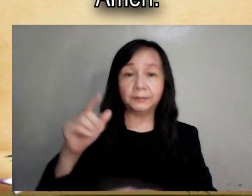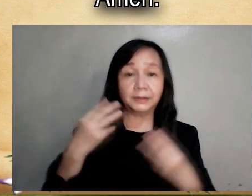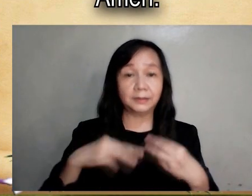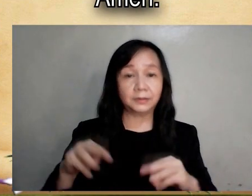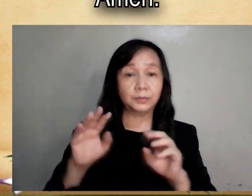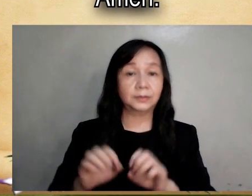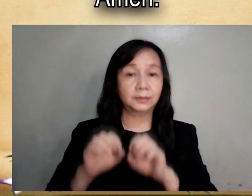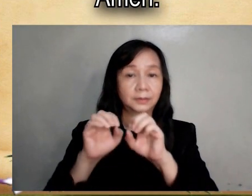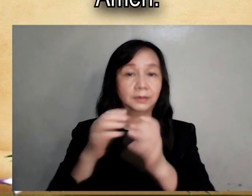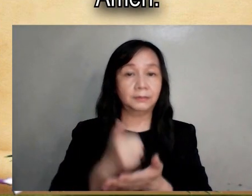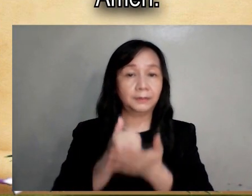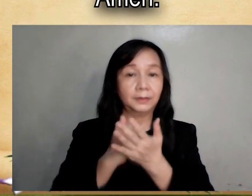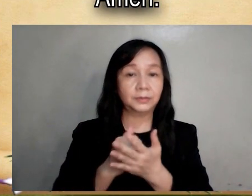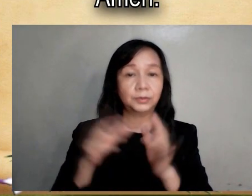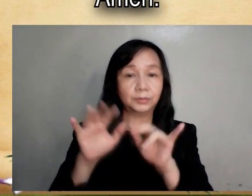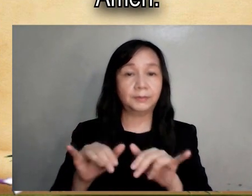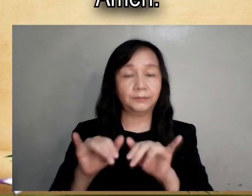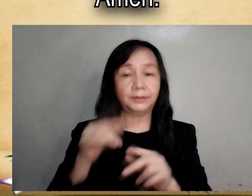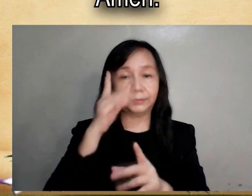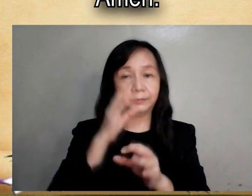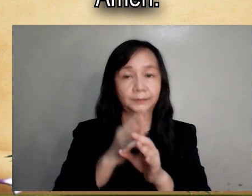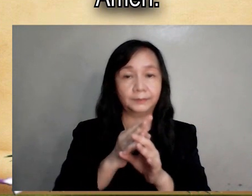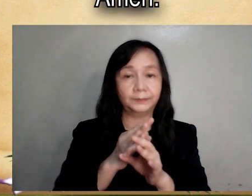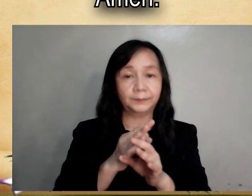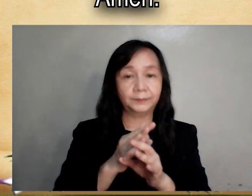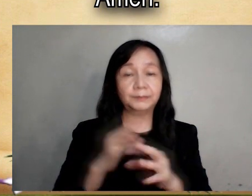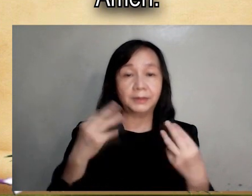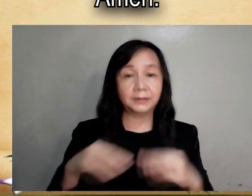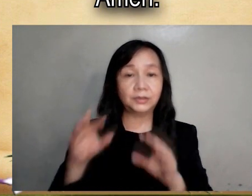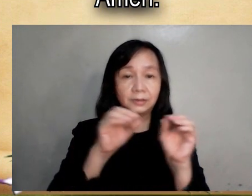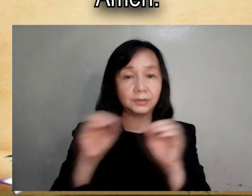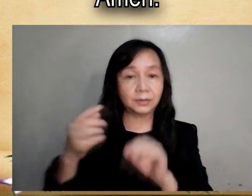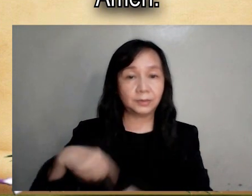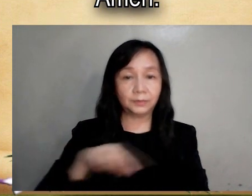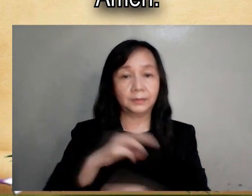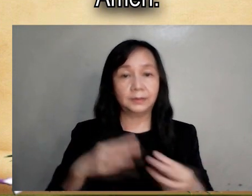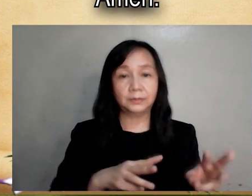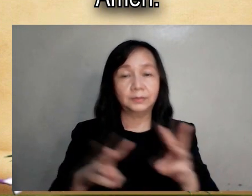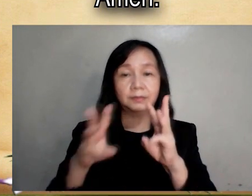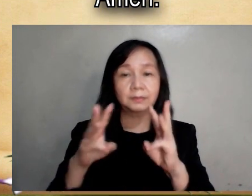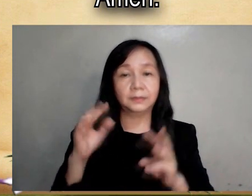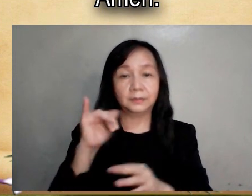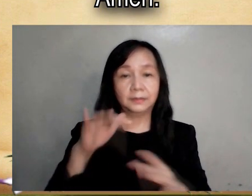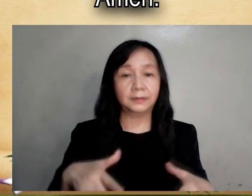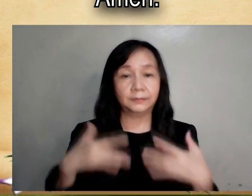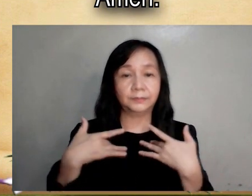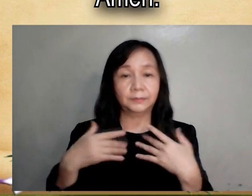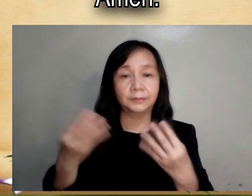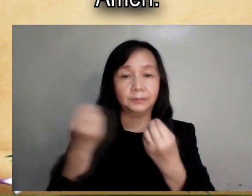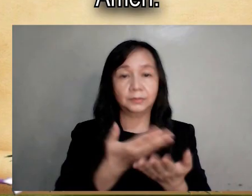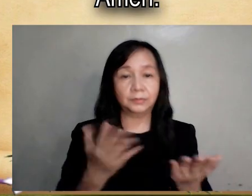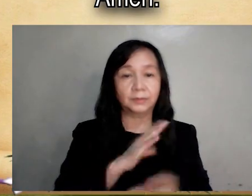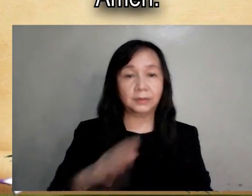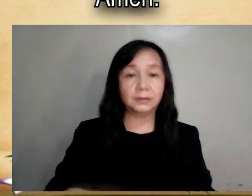Lord, may this Eucharist help us to remain faithful. May it teach us the way to eternal life. Grant